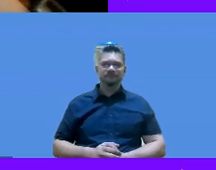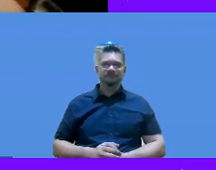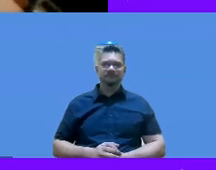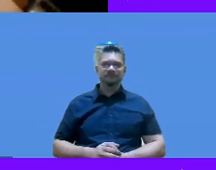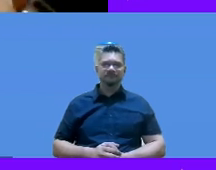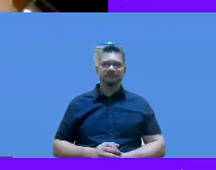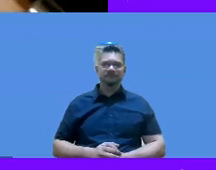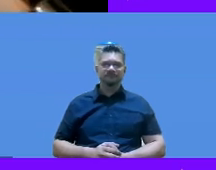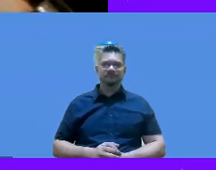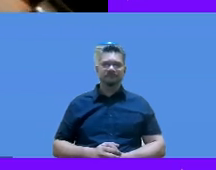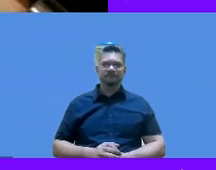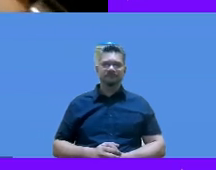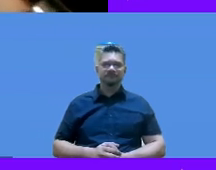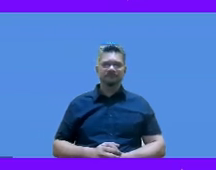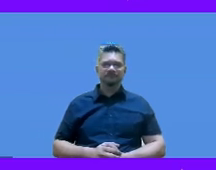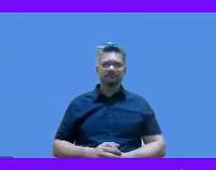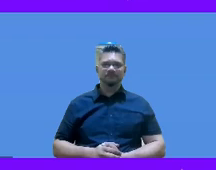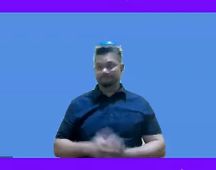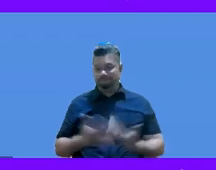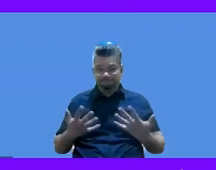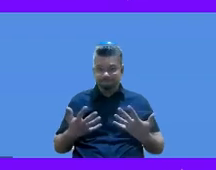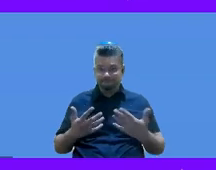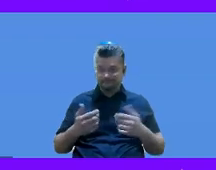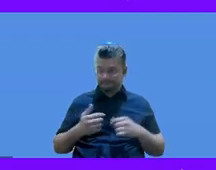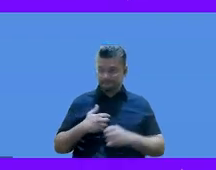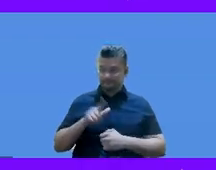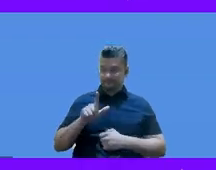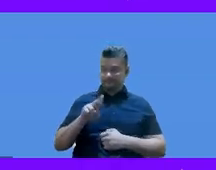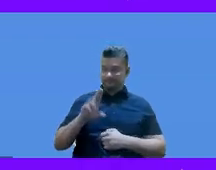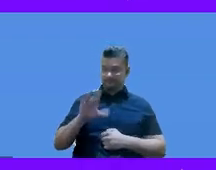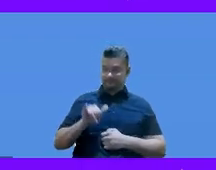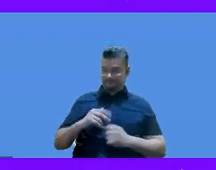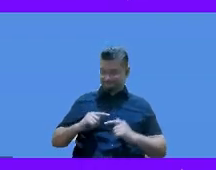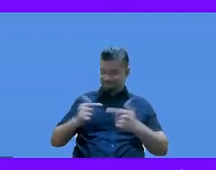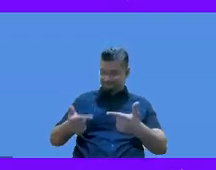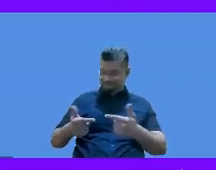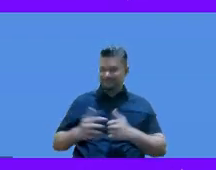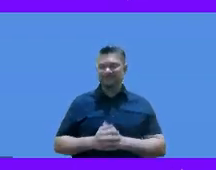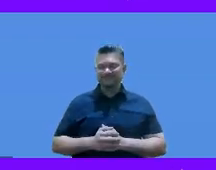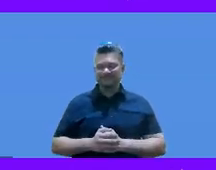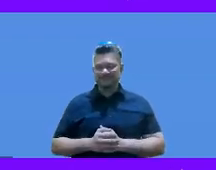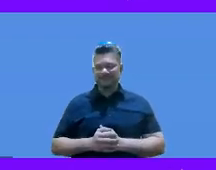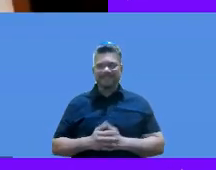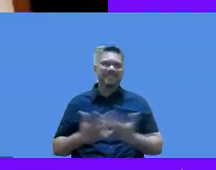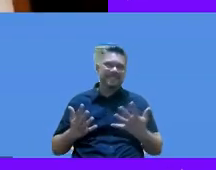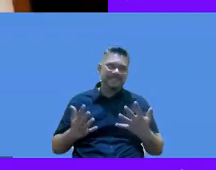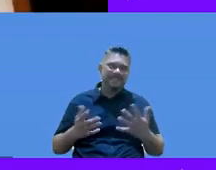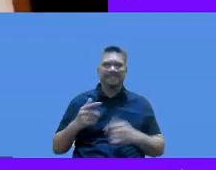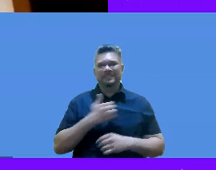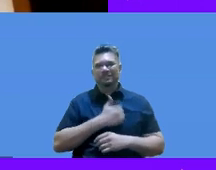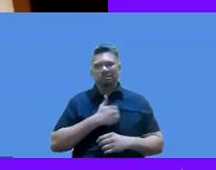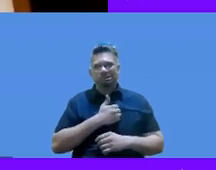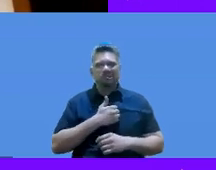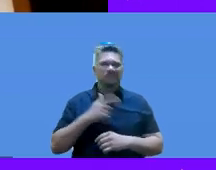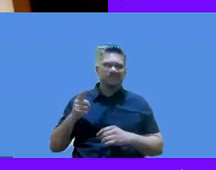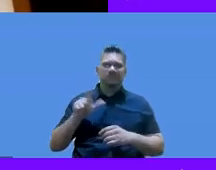I think it's Lucy online. Hi, everyone. The internet for Lucy just dropped. Okay, yeah, fine.